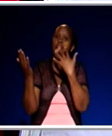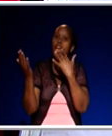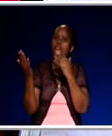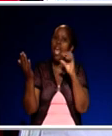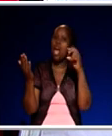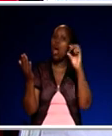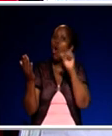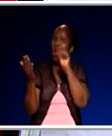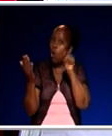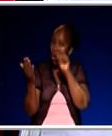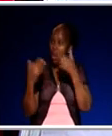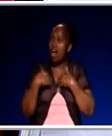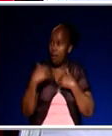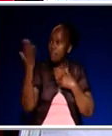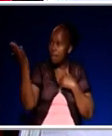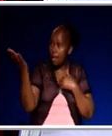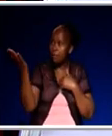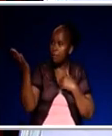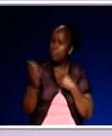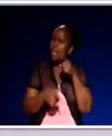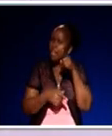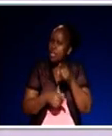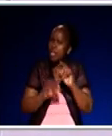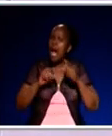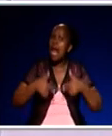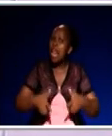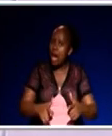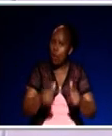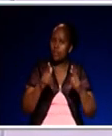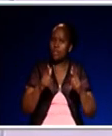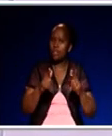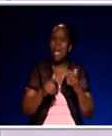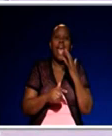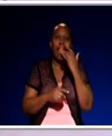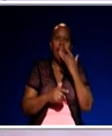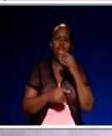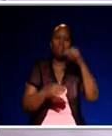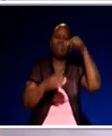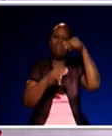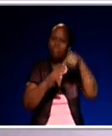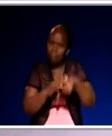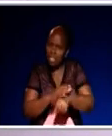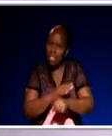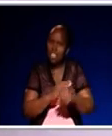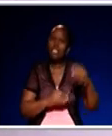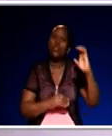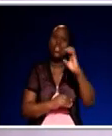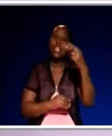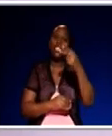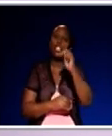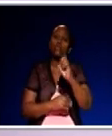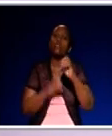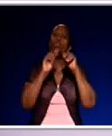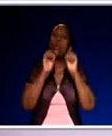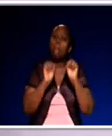hair holes here are the ones that now allow air to enter into the chimney so that it can be able